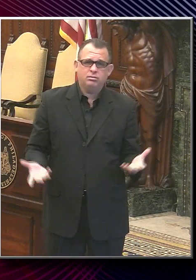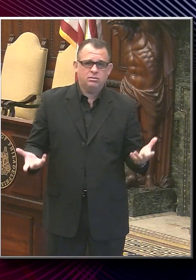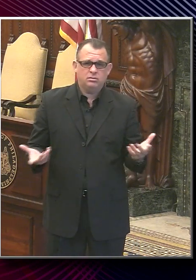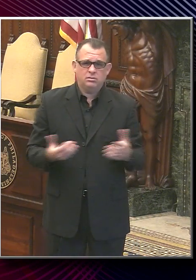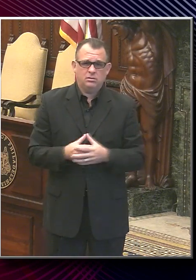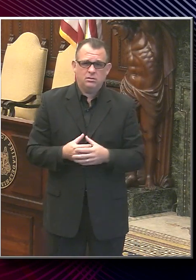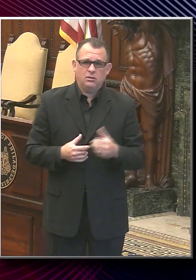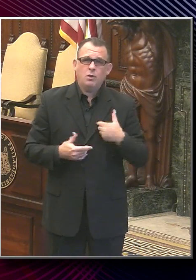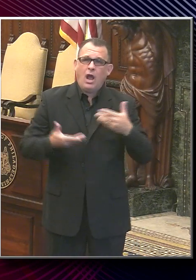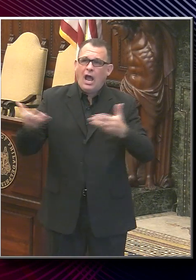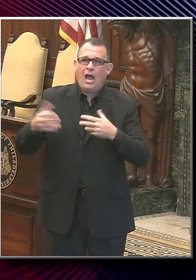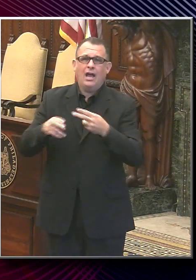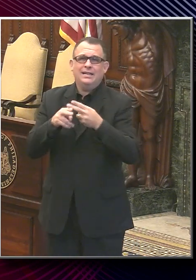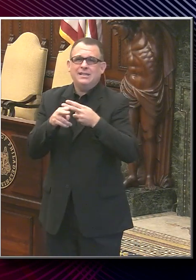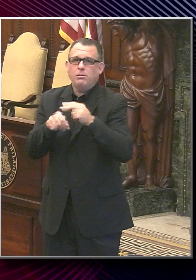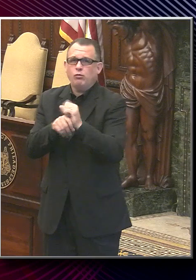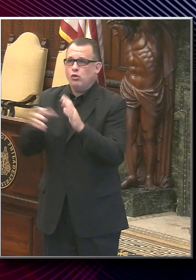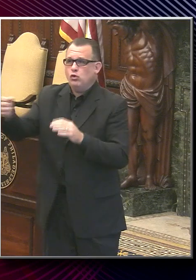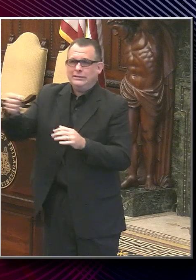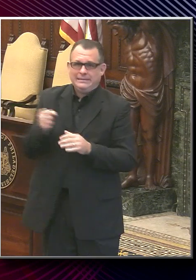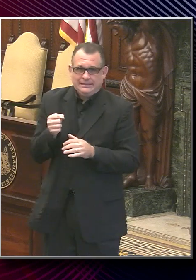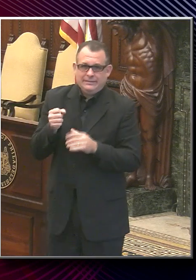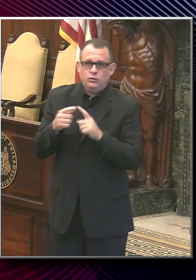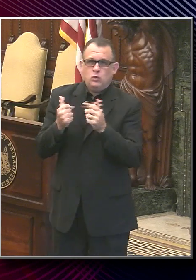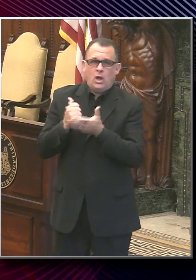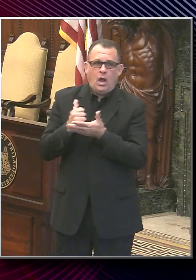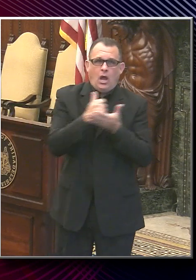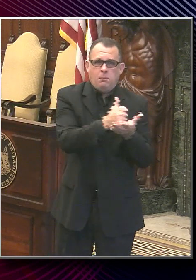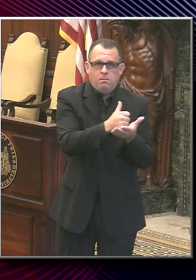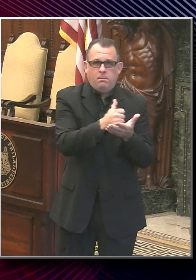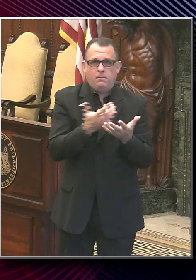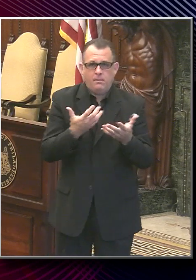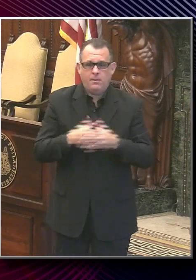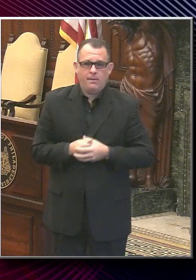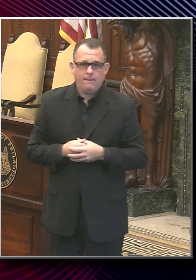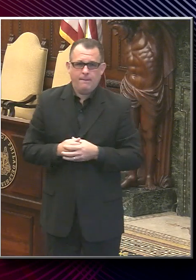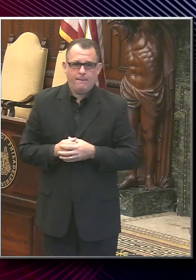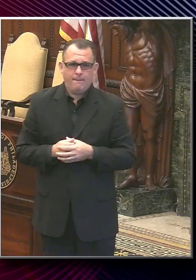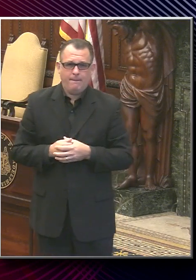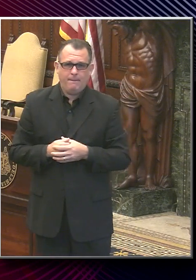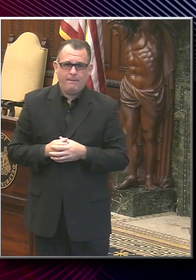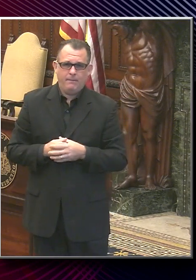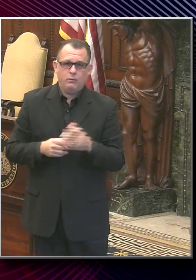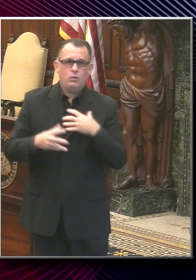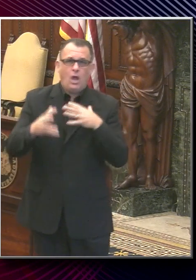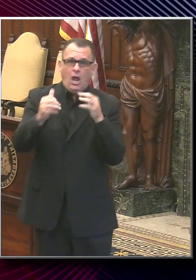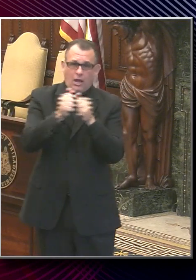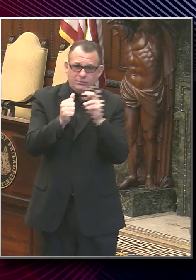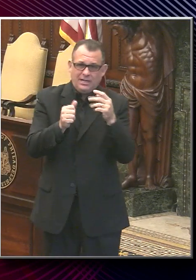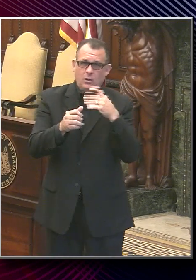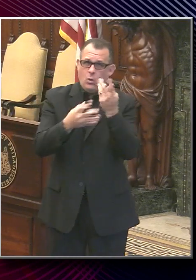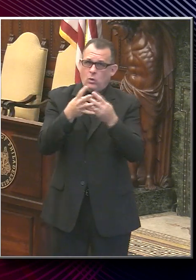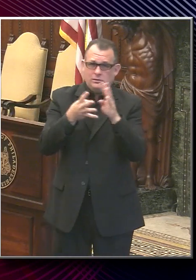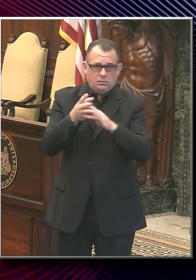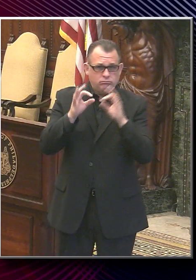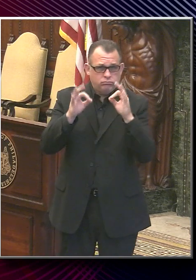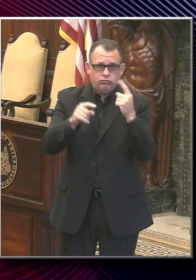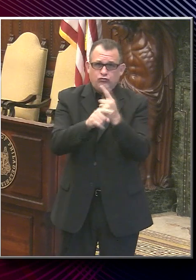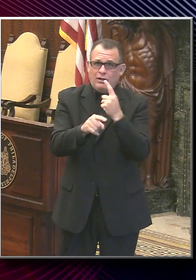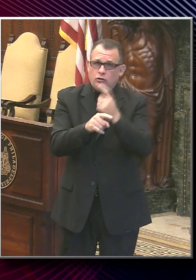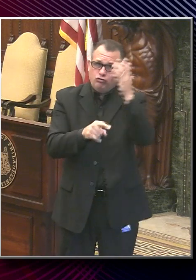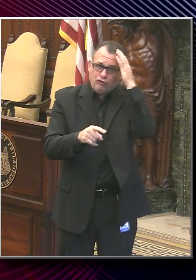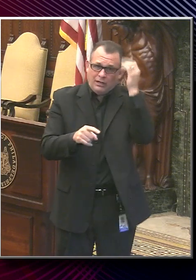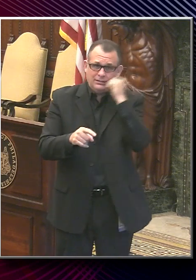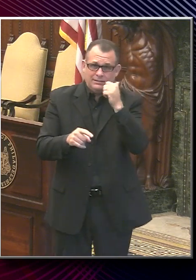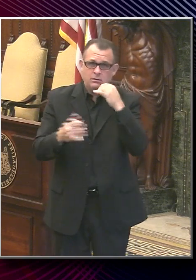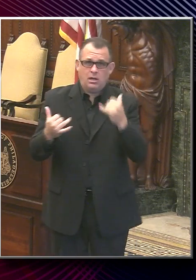up with how we've gotten behind. We are up to date today. We're back on schedule on regular trash. They've asked